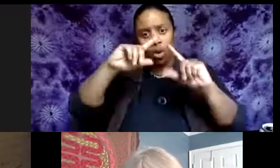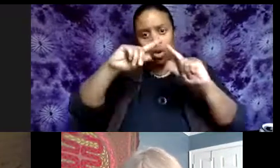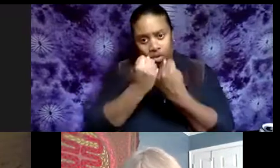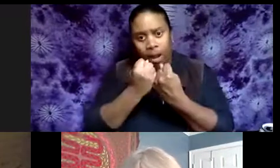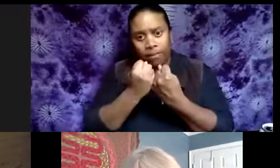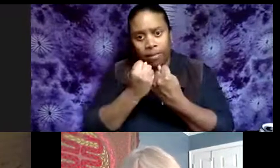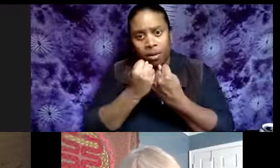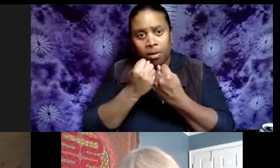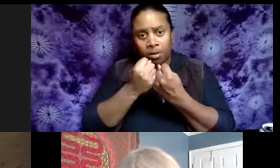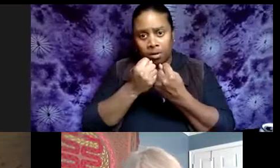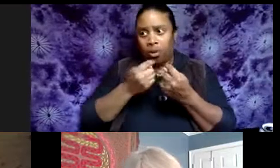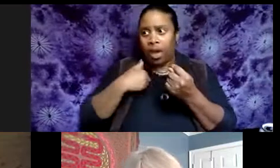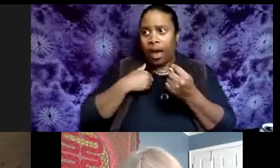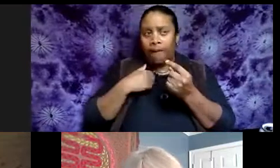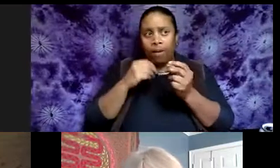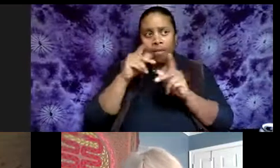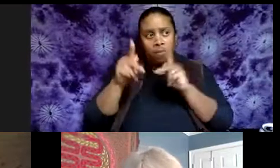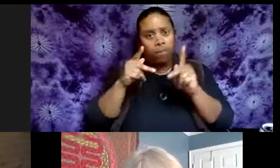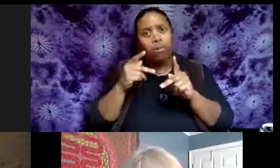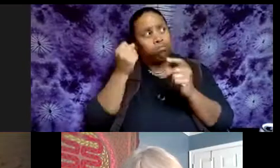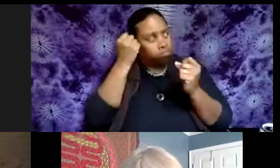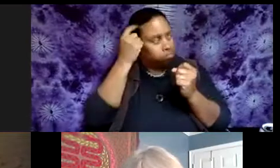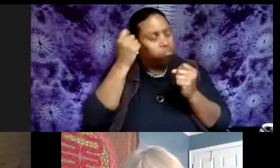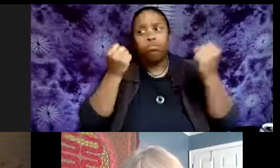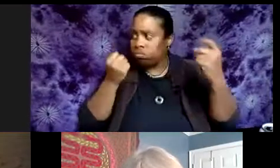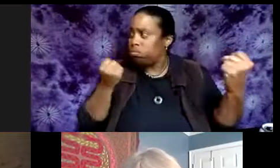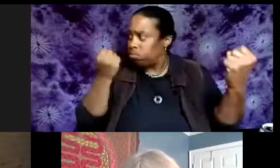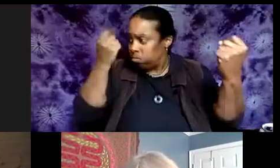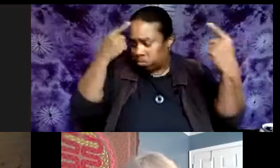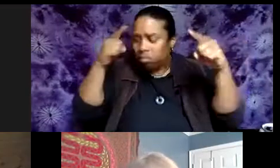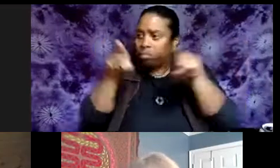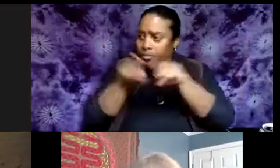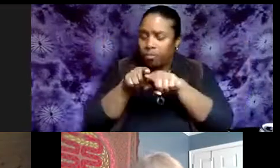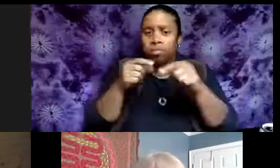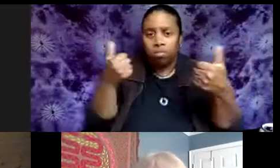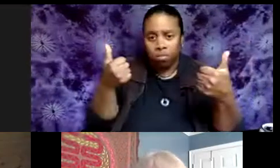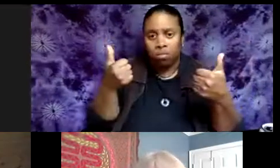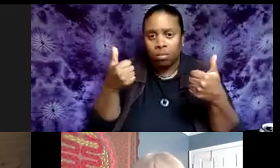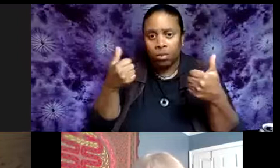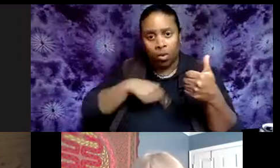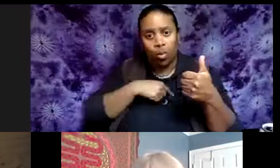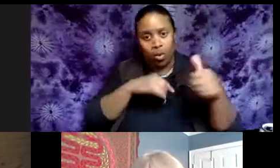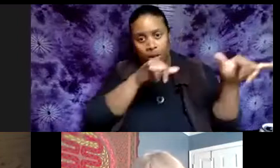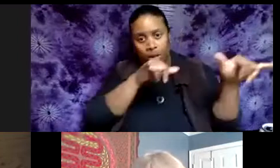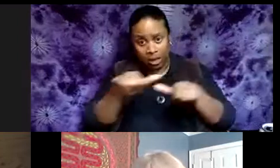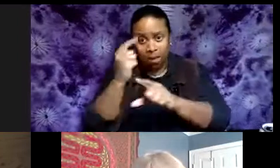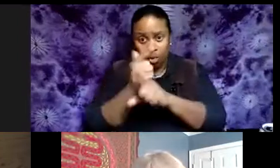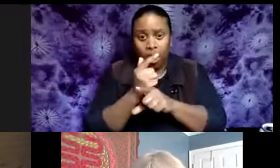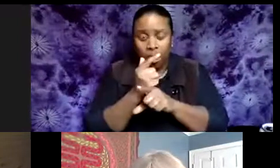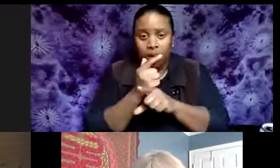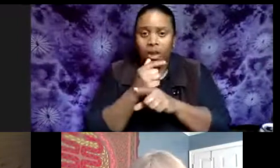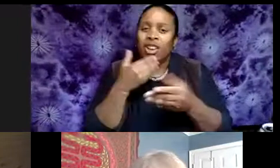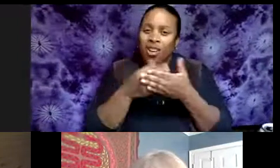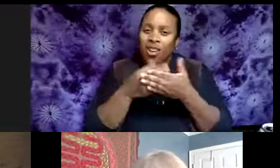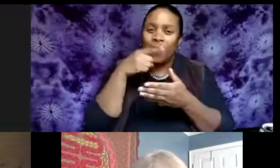here. Start reaching out to people like us. Okay, we have a lot to offer you, and you know, we're similar, right? So good for